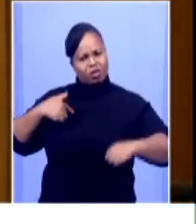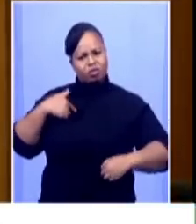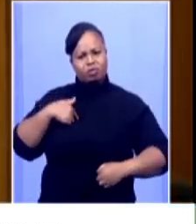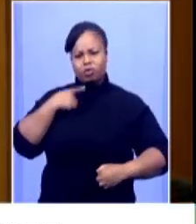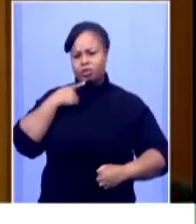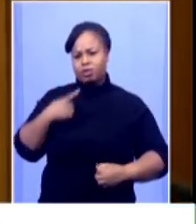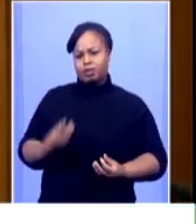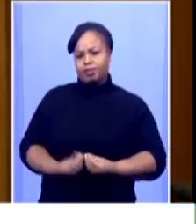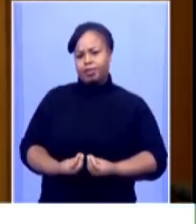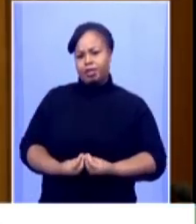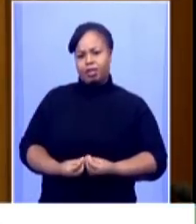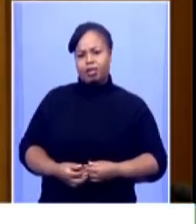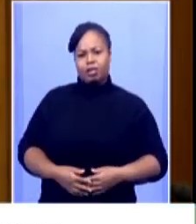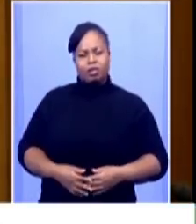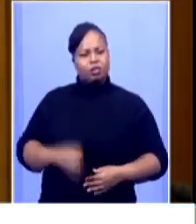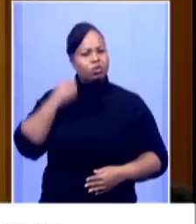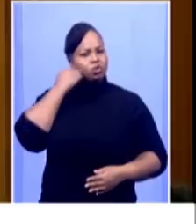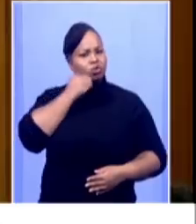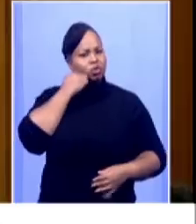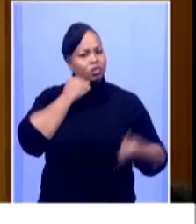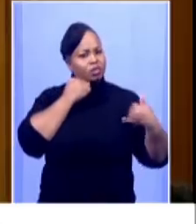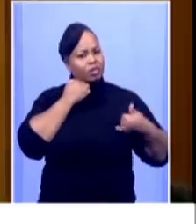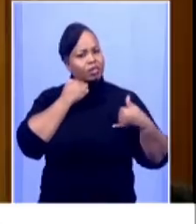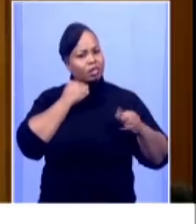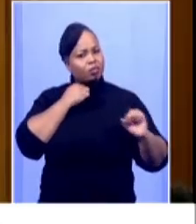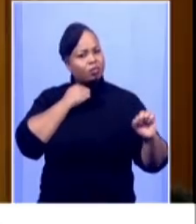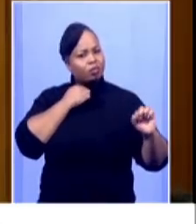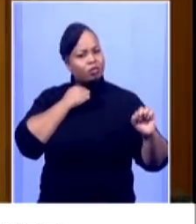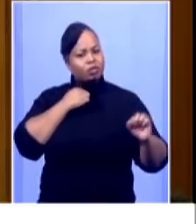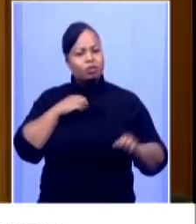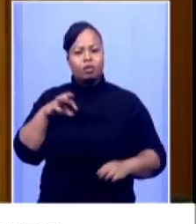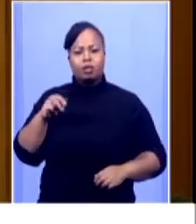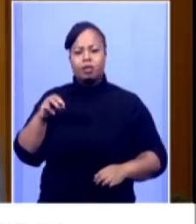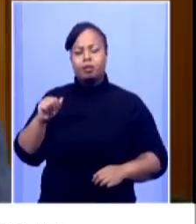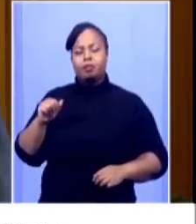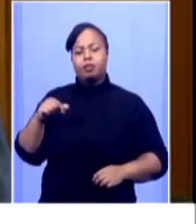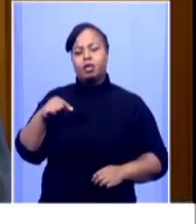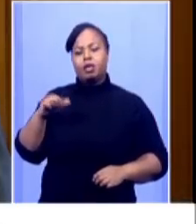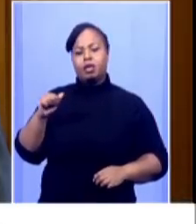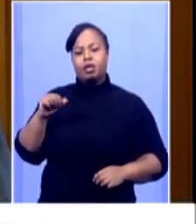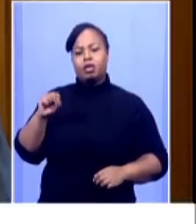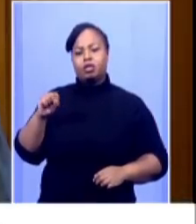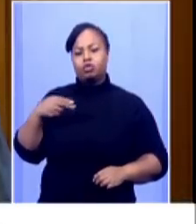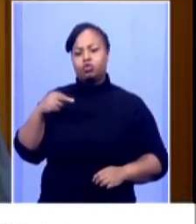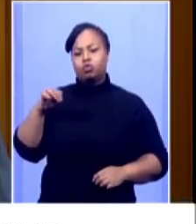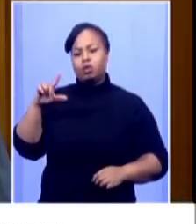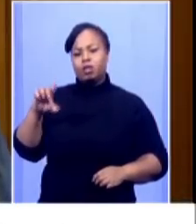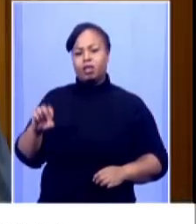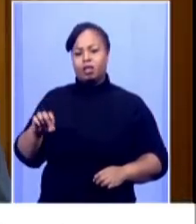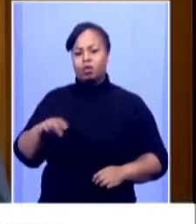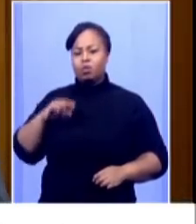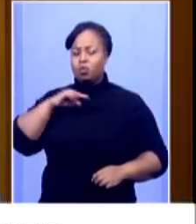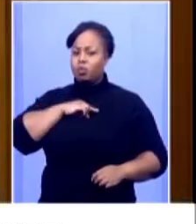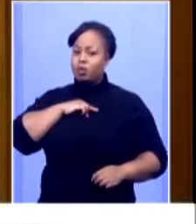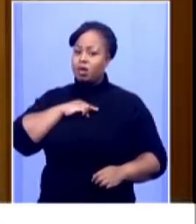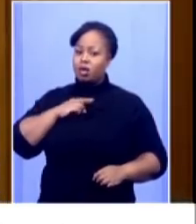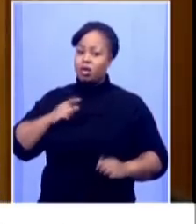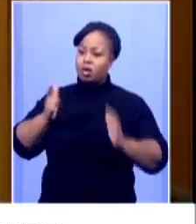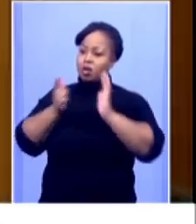Sorry, your surname? Magashule, Yes, Mr. Magashule. because our attorneys